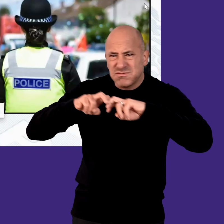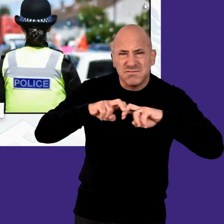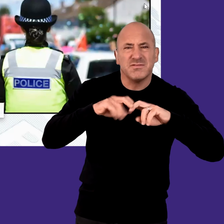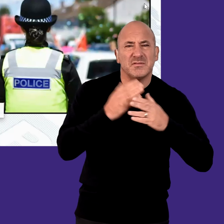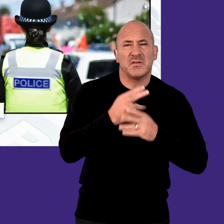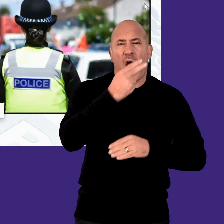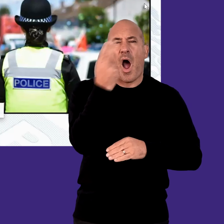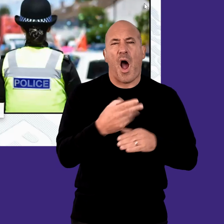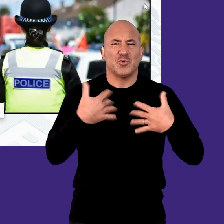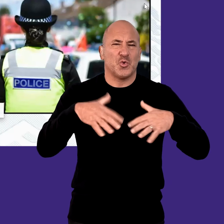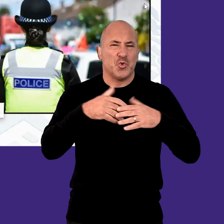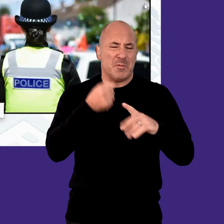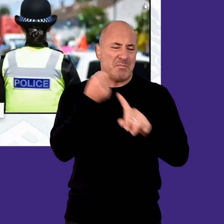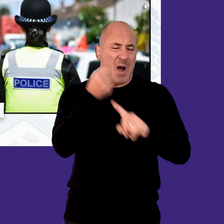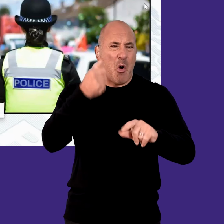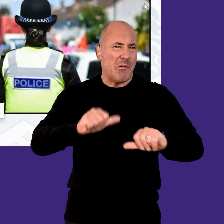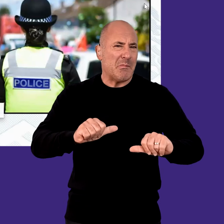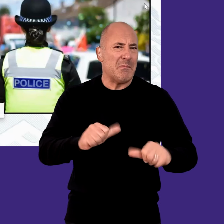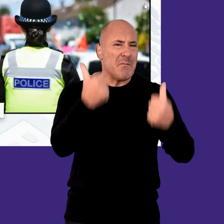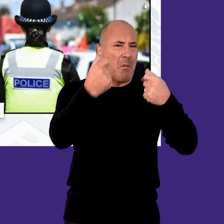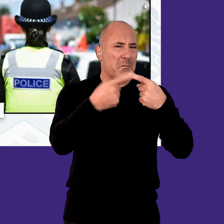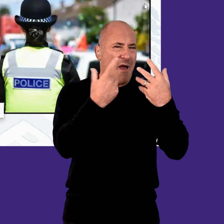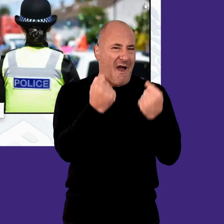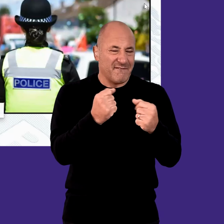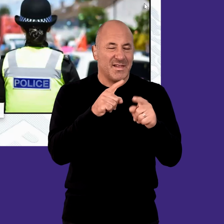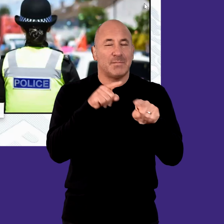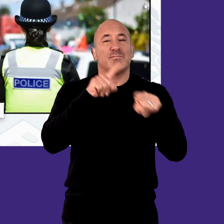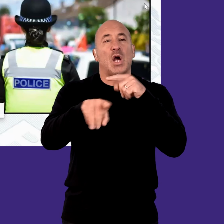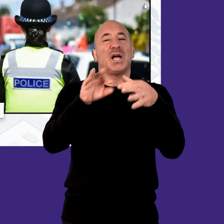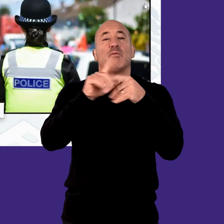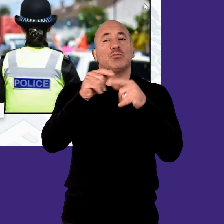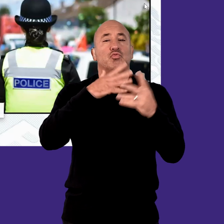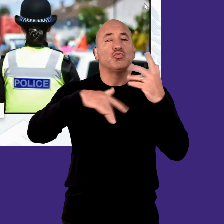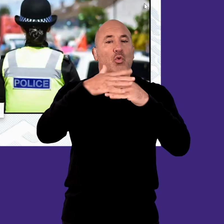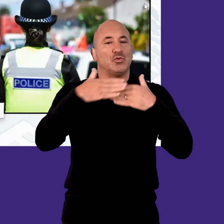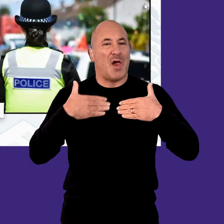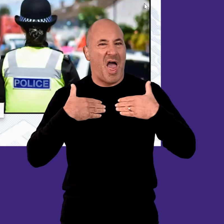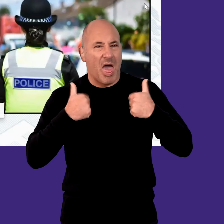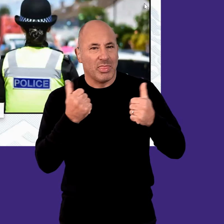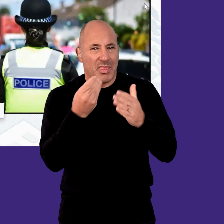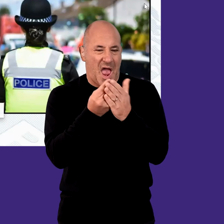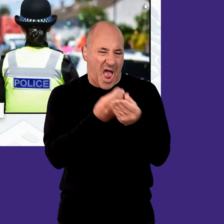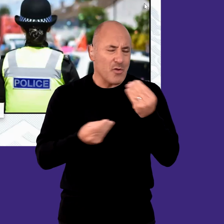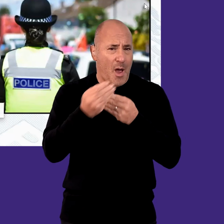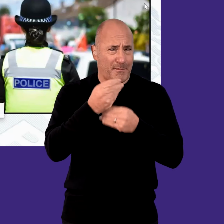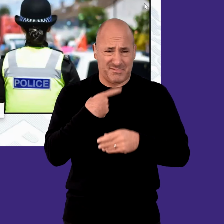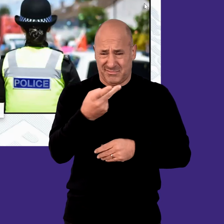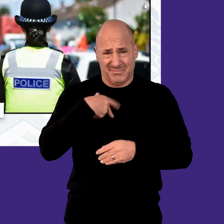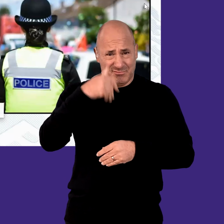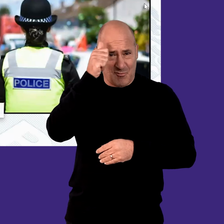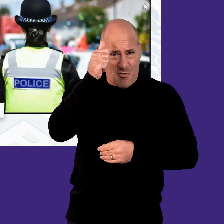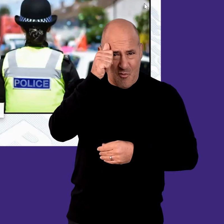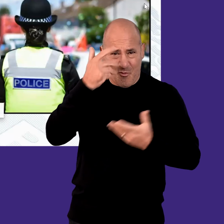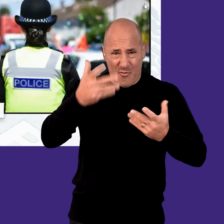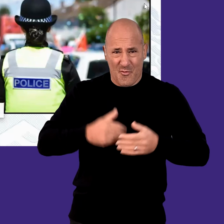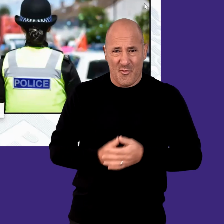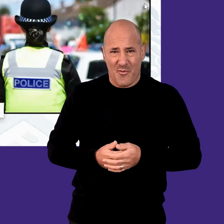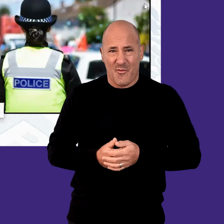you know, I'm sure you all know, and it's very widely researched in terms of the impact and the benefits the arts can bring, especially around